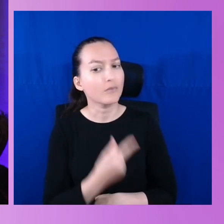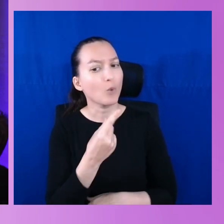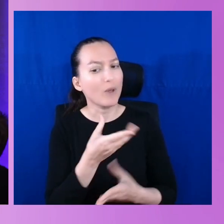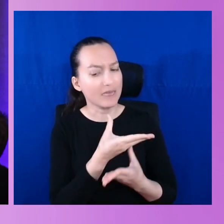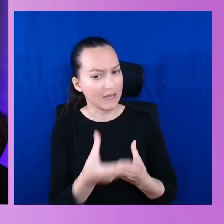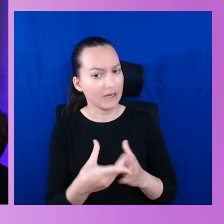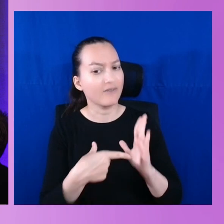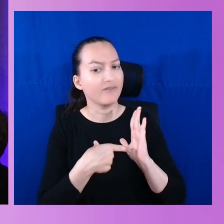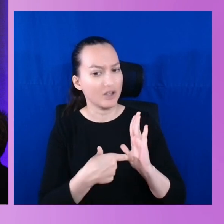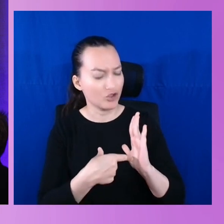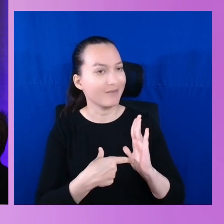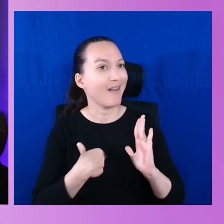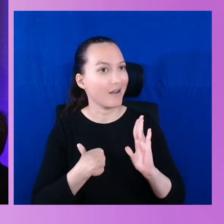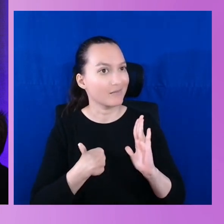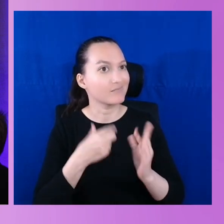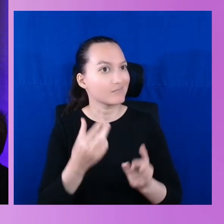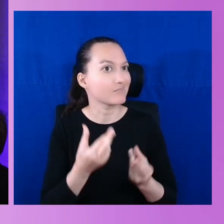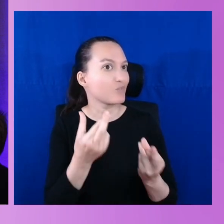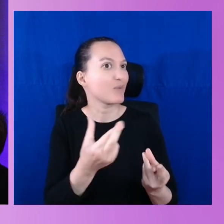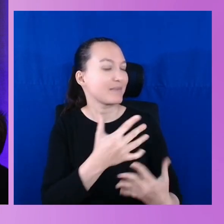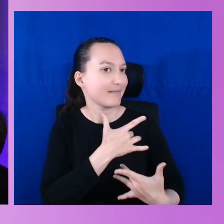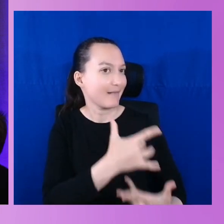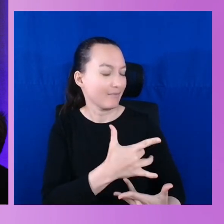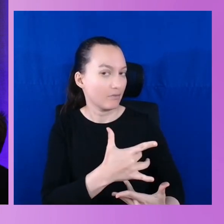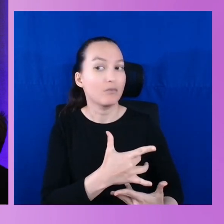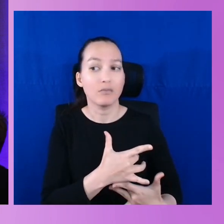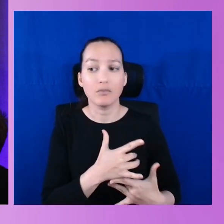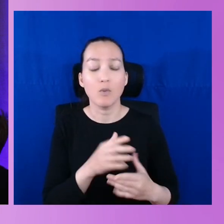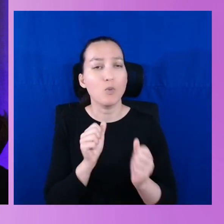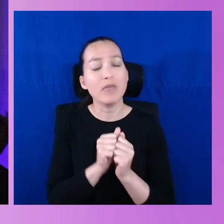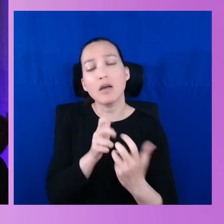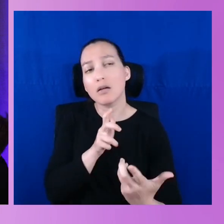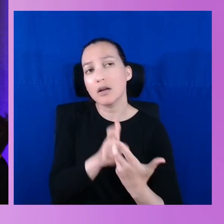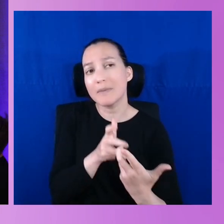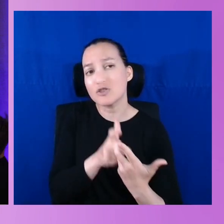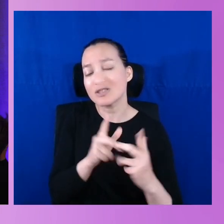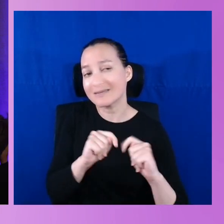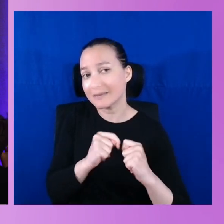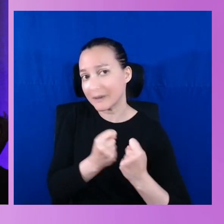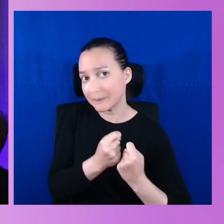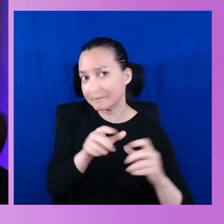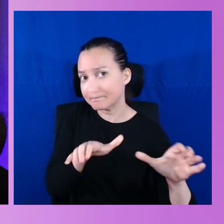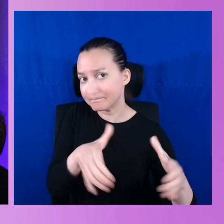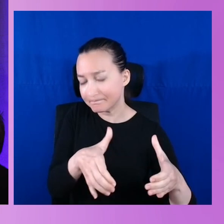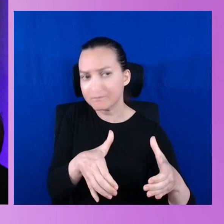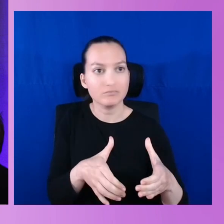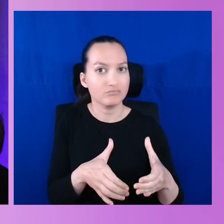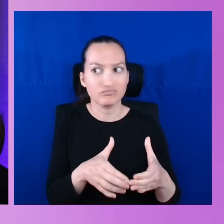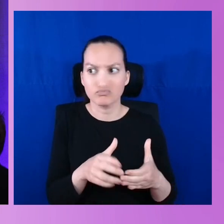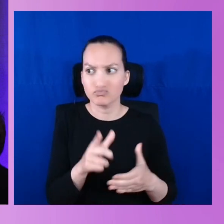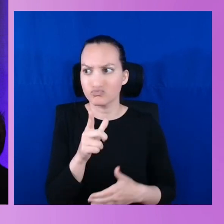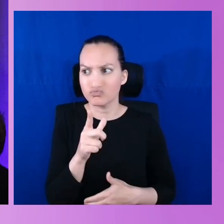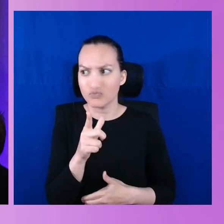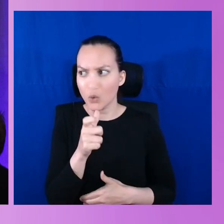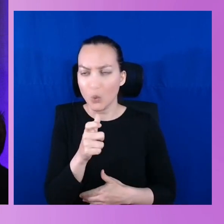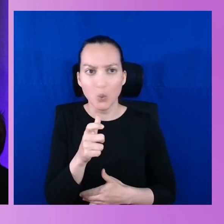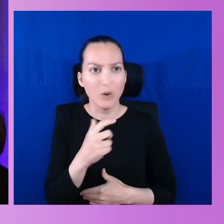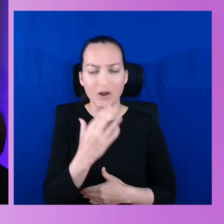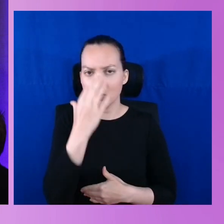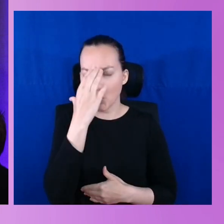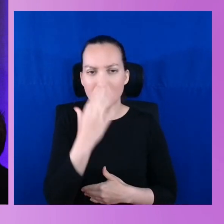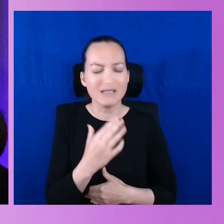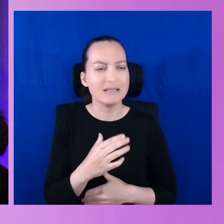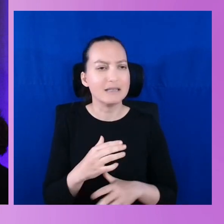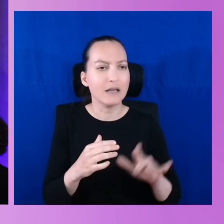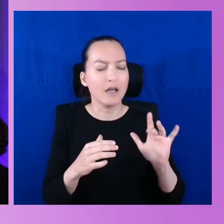features that I end up recommending, and our accommodations team ends up recommending, you knows the shortcut Windows key U?